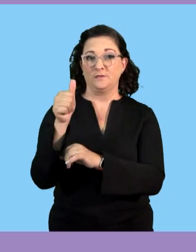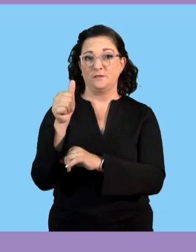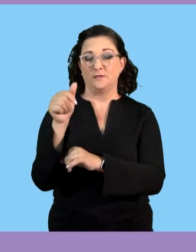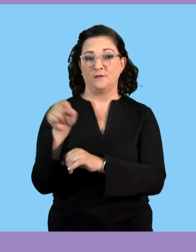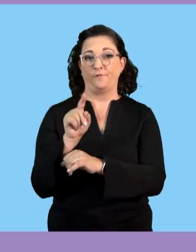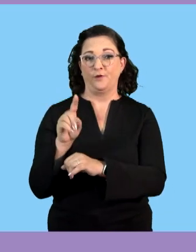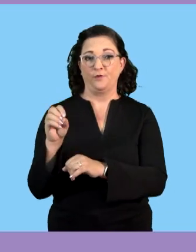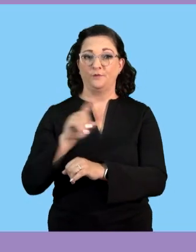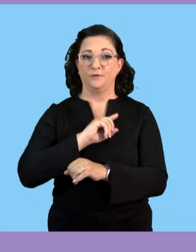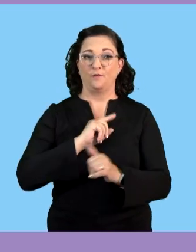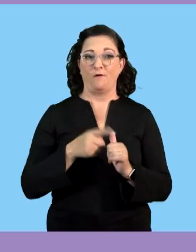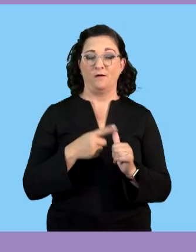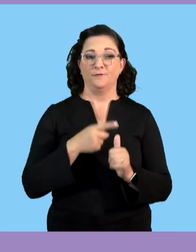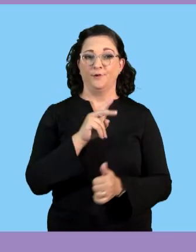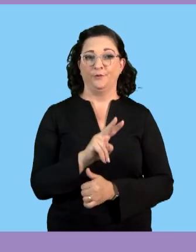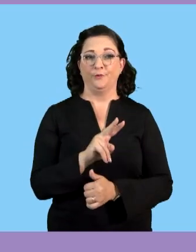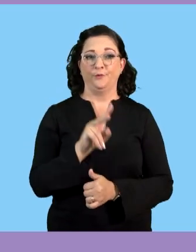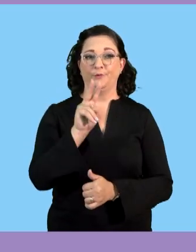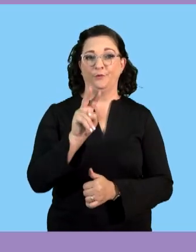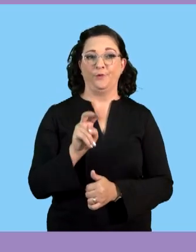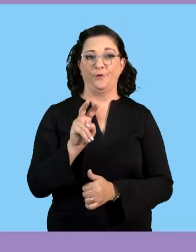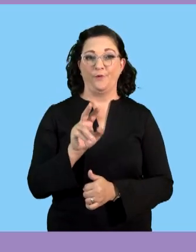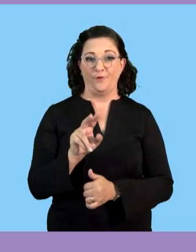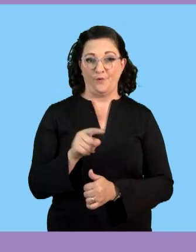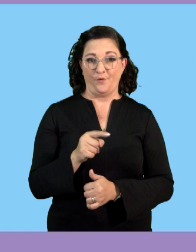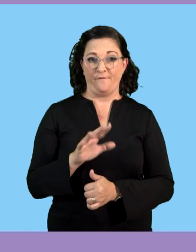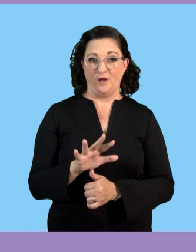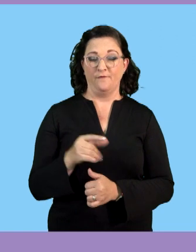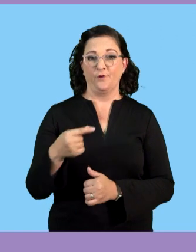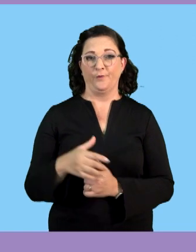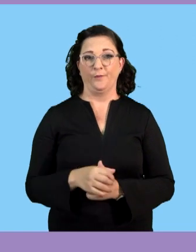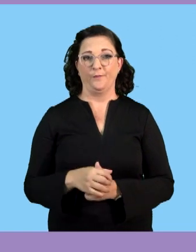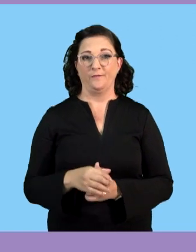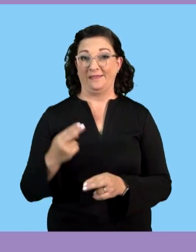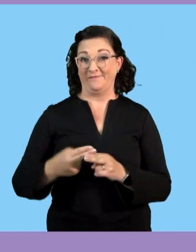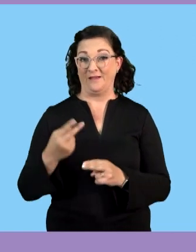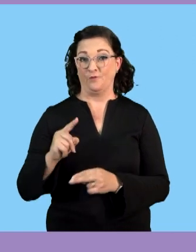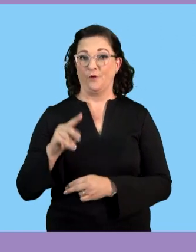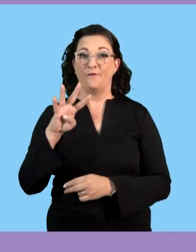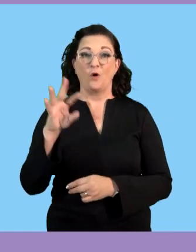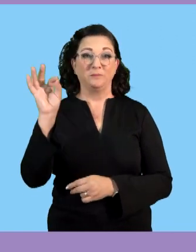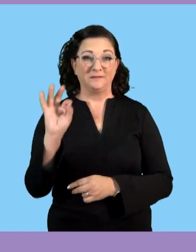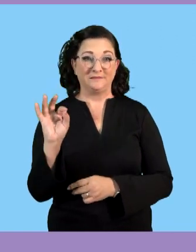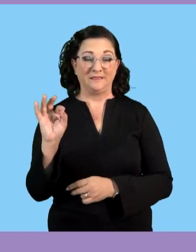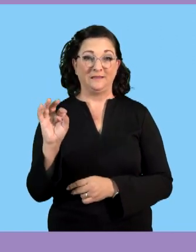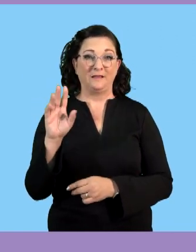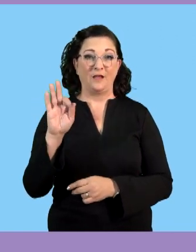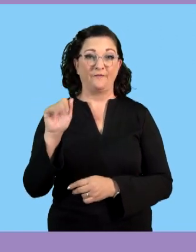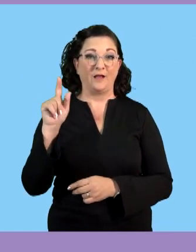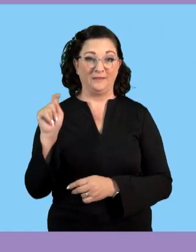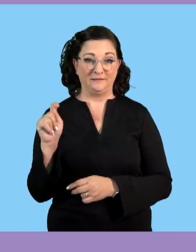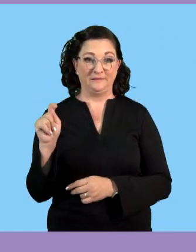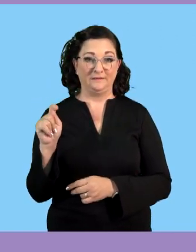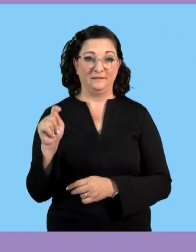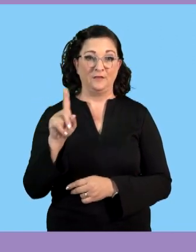2 and 2 out of 5 grams. And finally, 4% of fat will give us